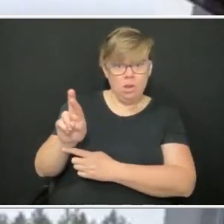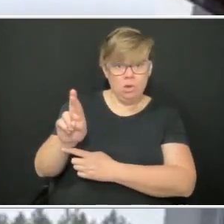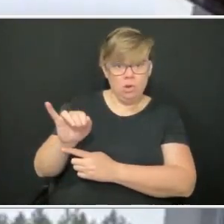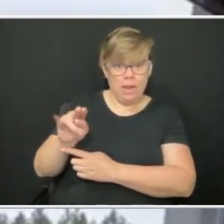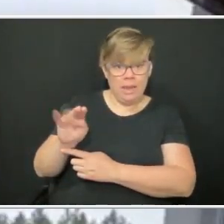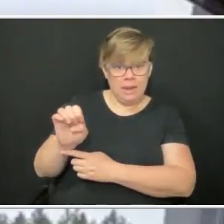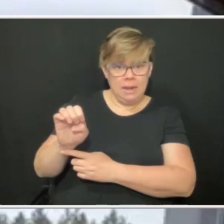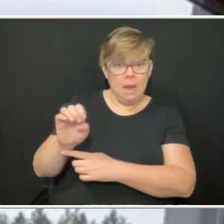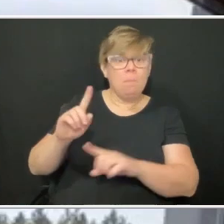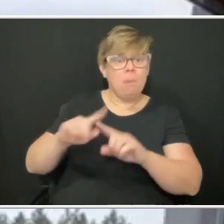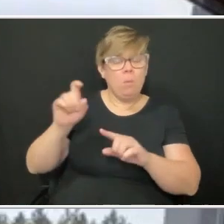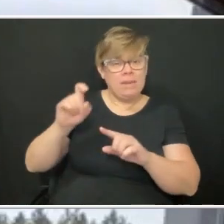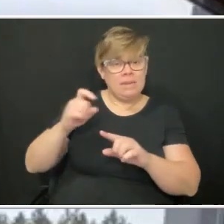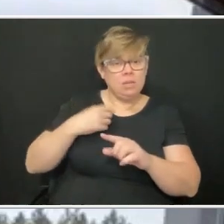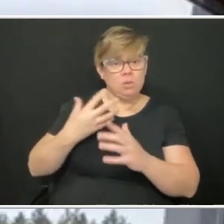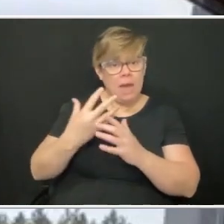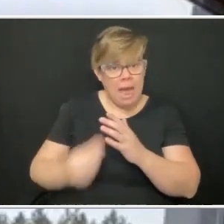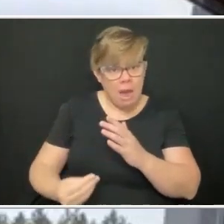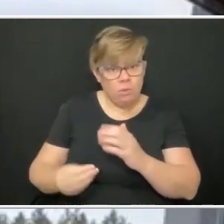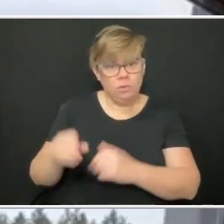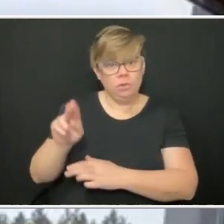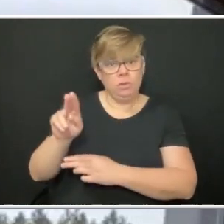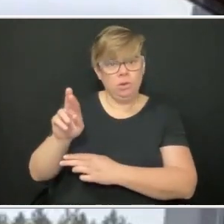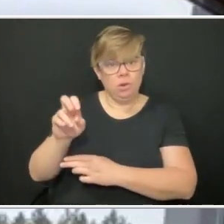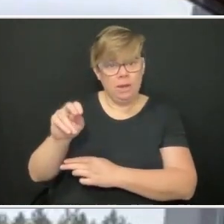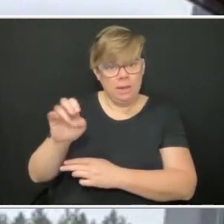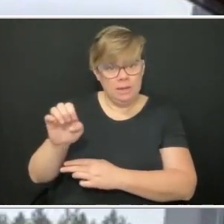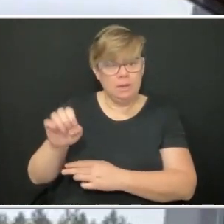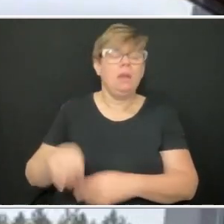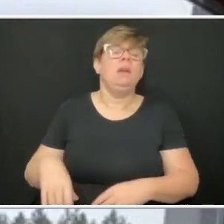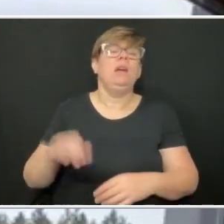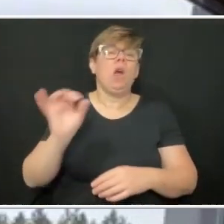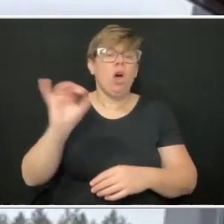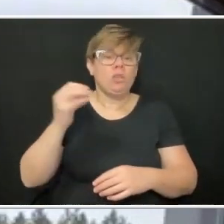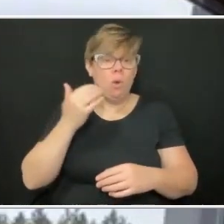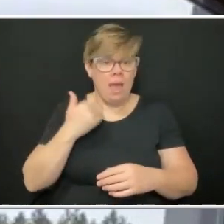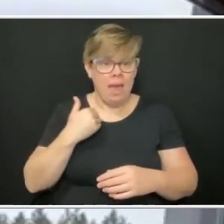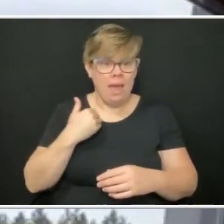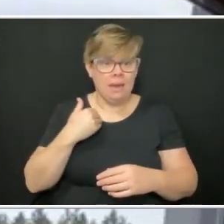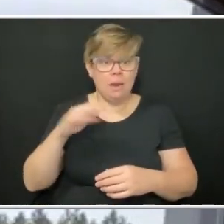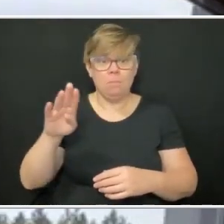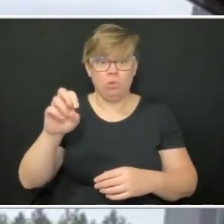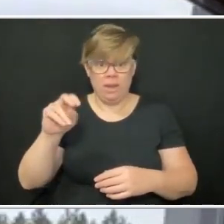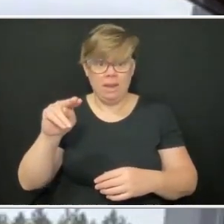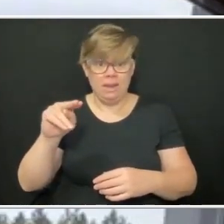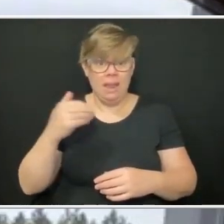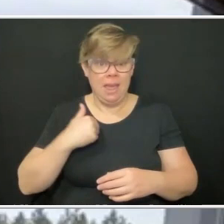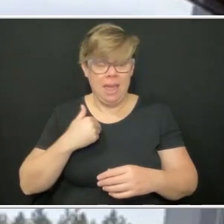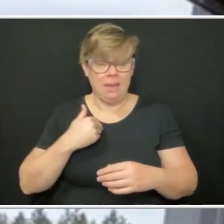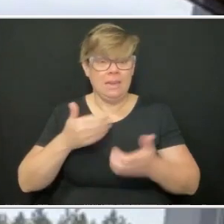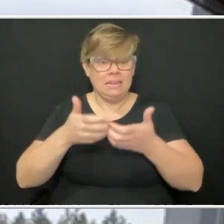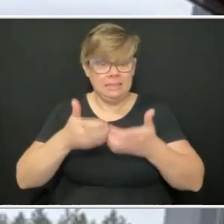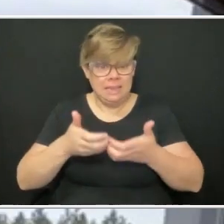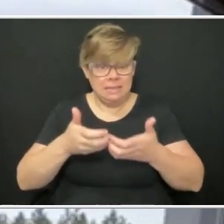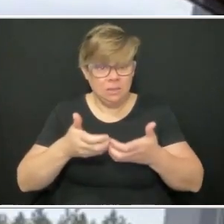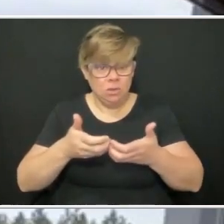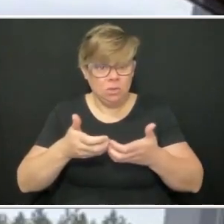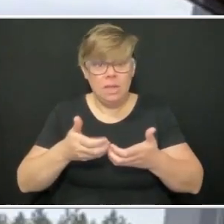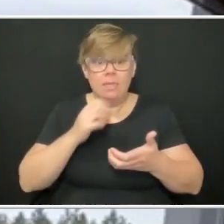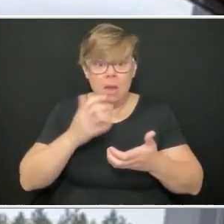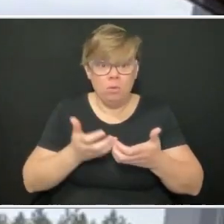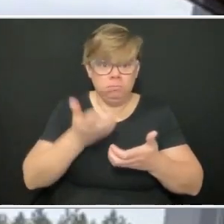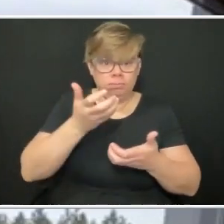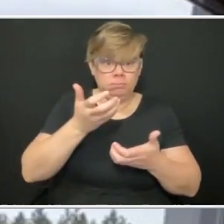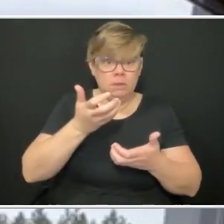he's had undescended testicles, he had bladder issues, ureter issues, and so all that. And actually with his operation, we have one of